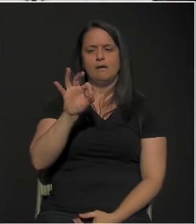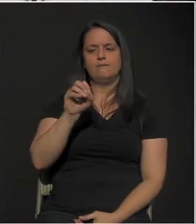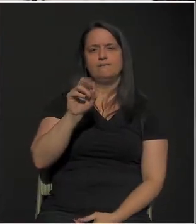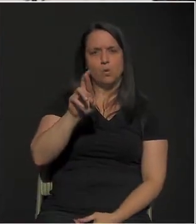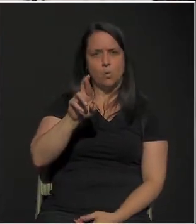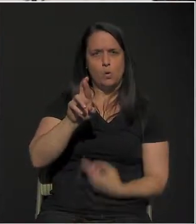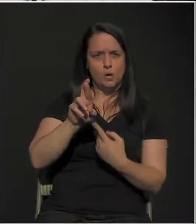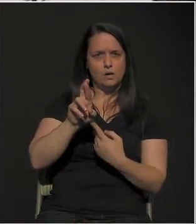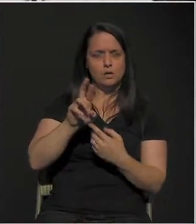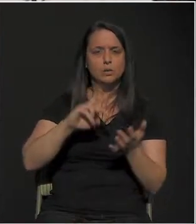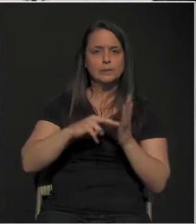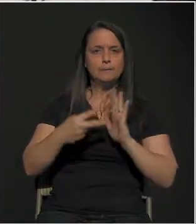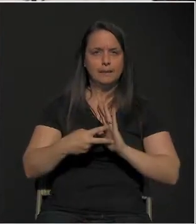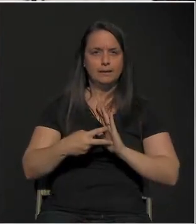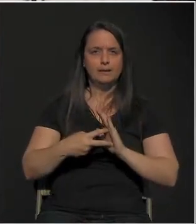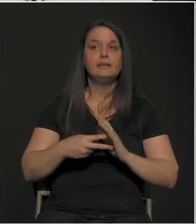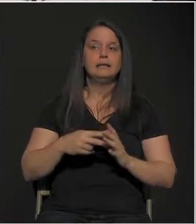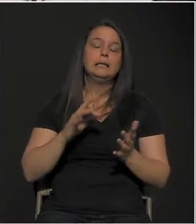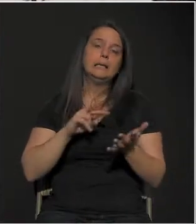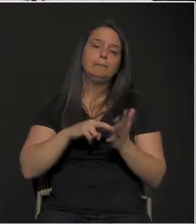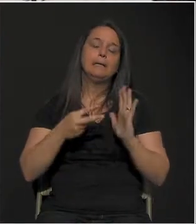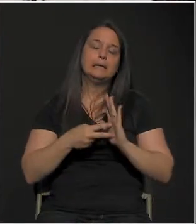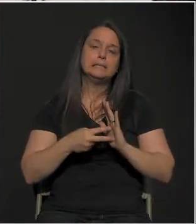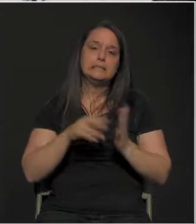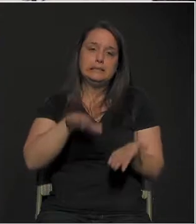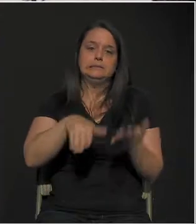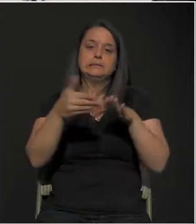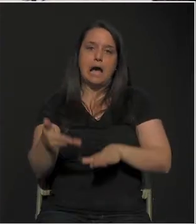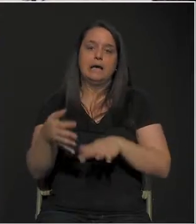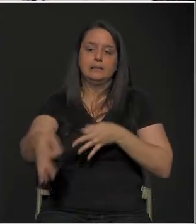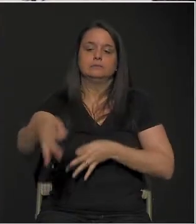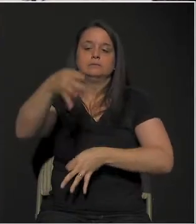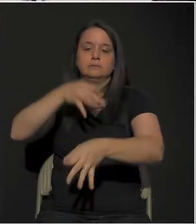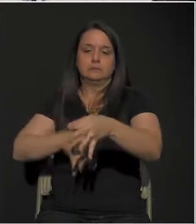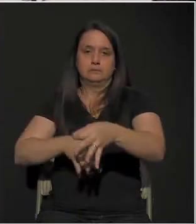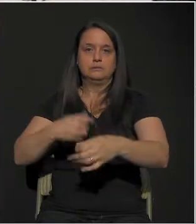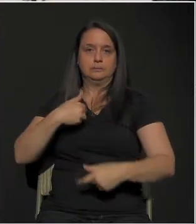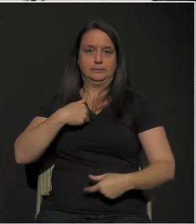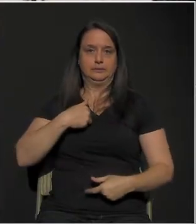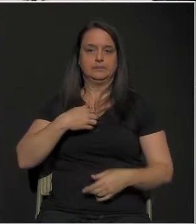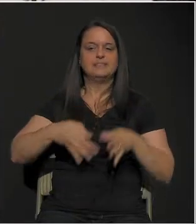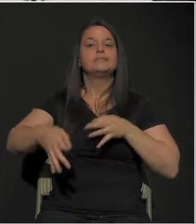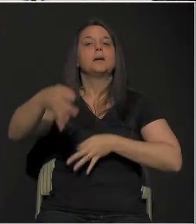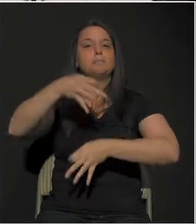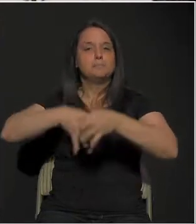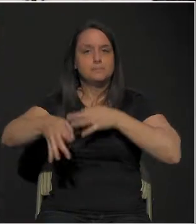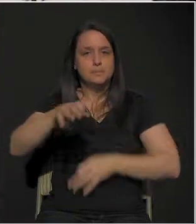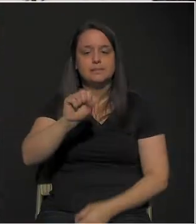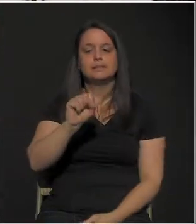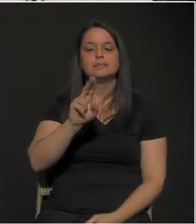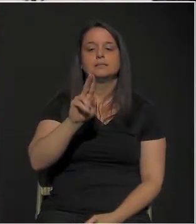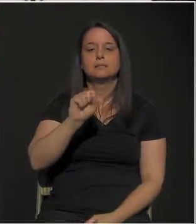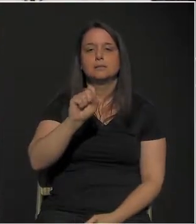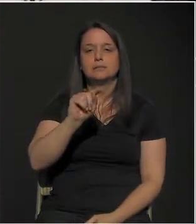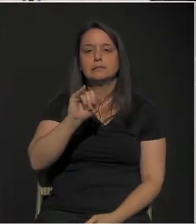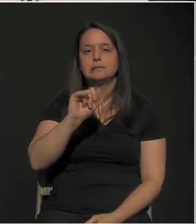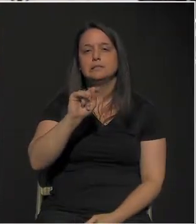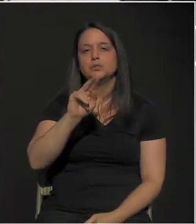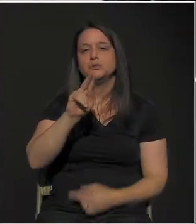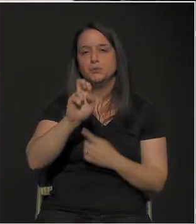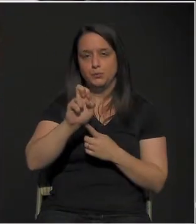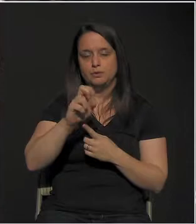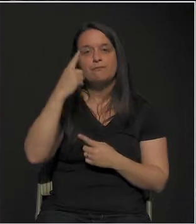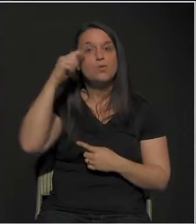what that means is he died in our place. He died as a substitute for us. So that if we